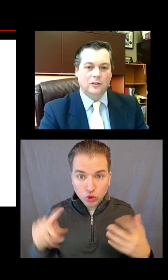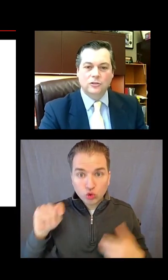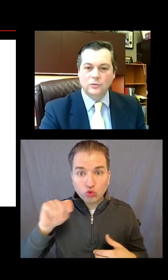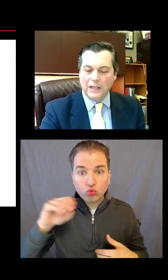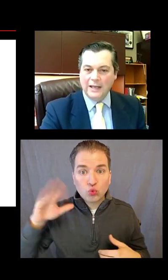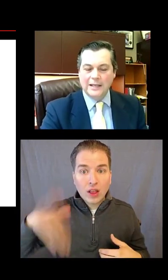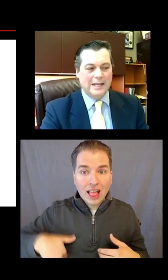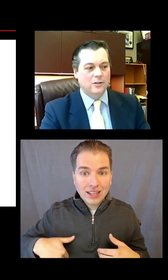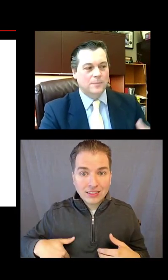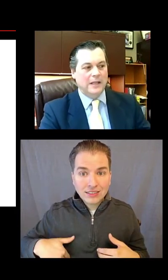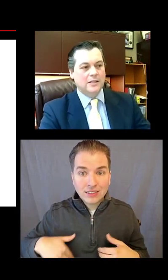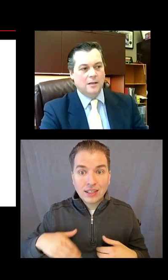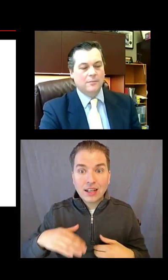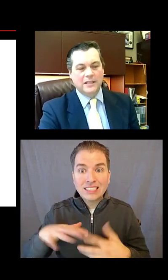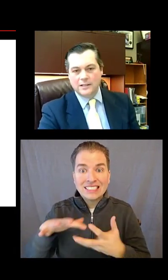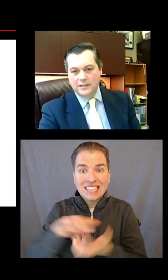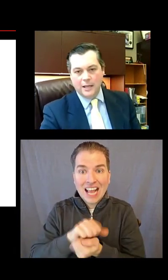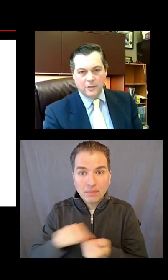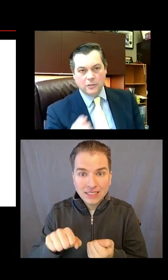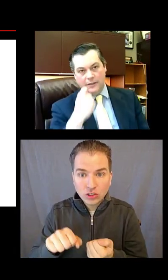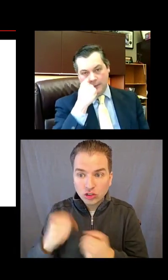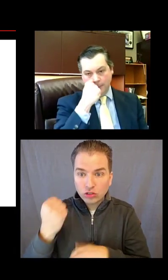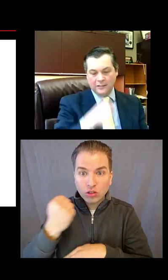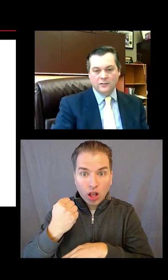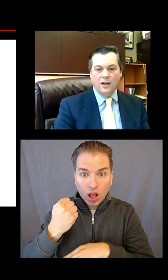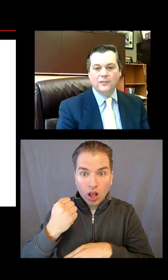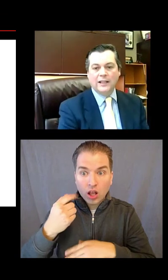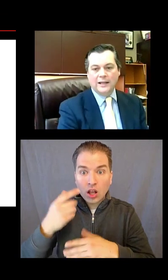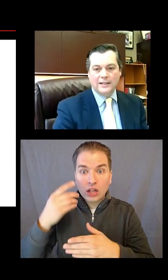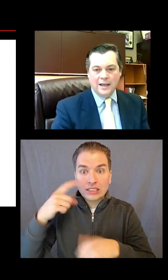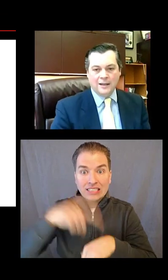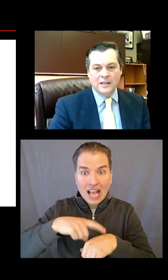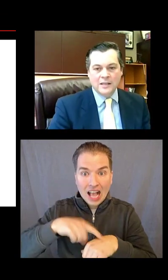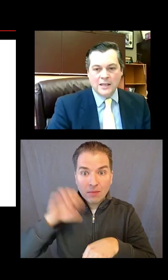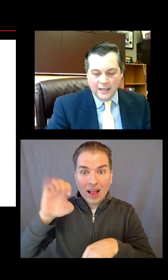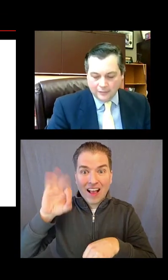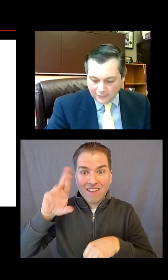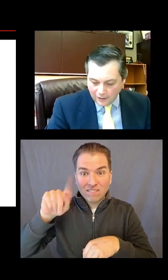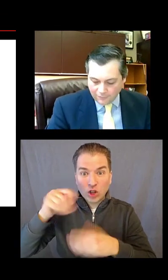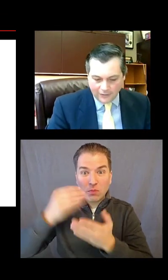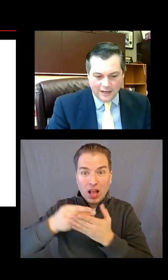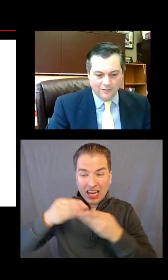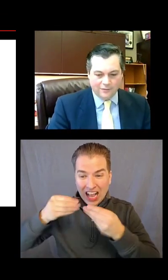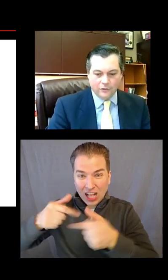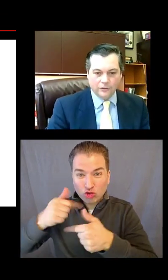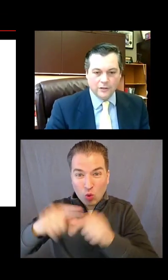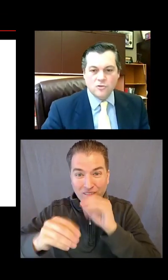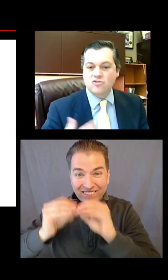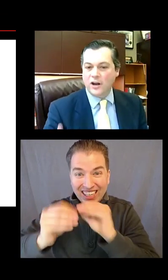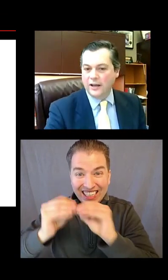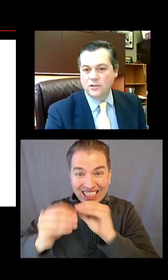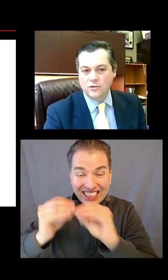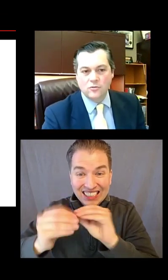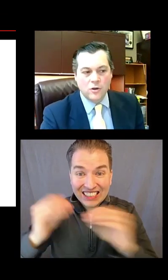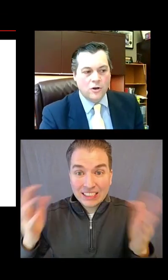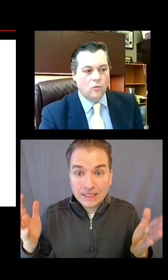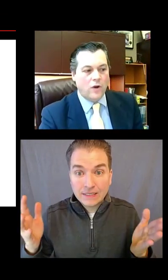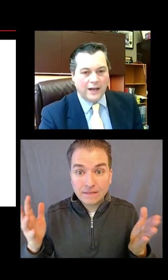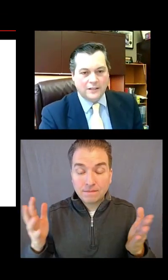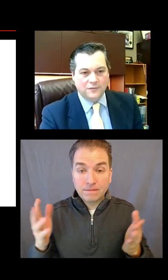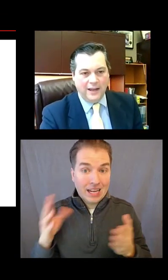be a little too late, and there's been some business damage, and they spend an awful lot of time and an awful lot of effort trying